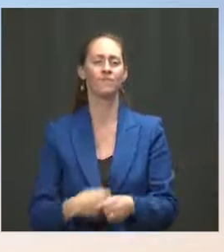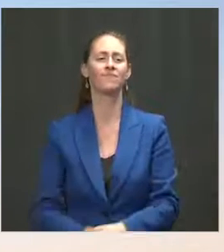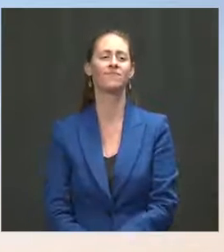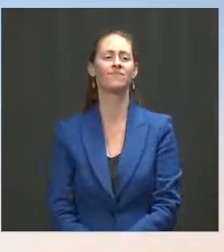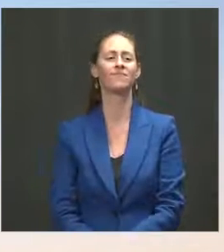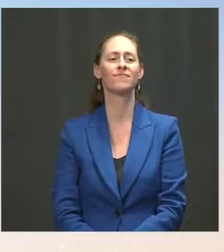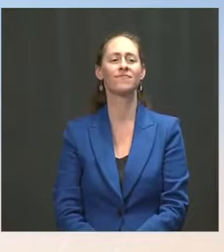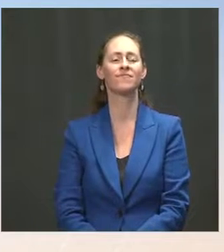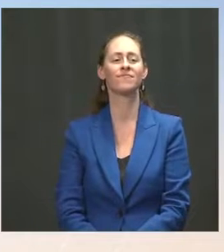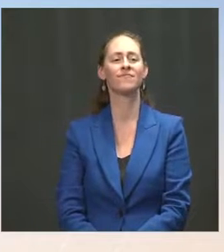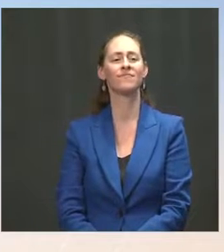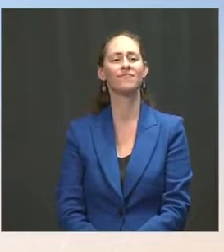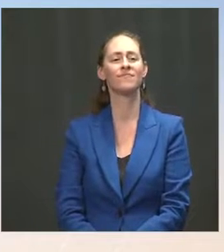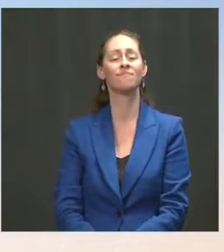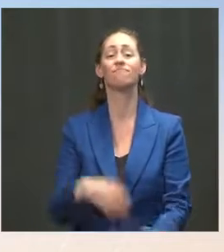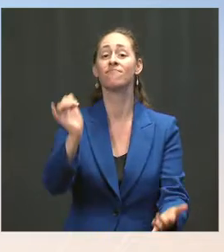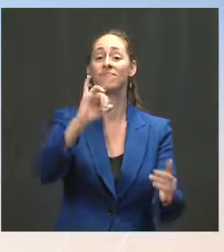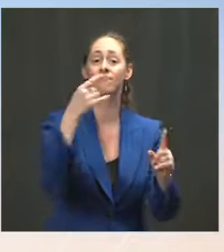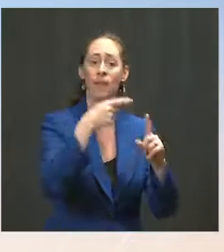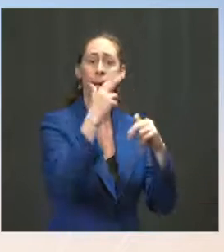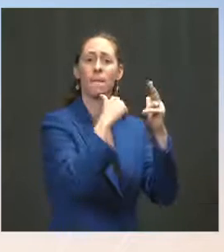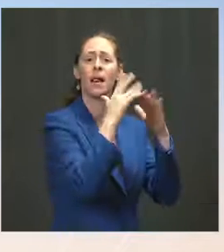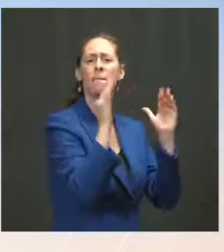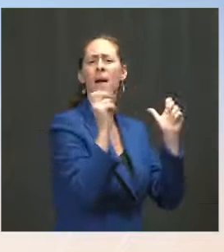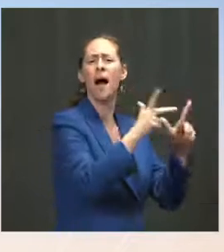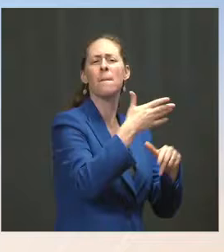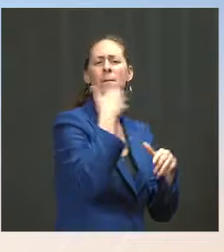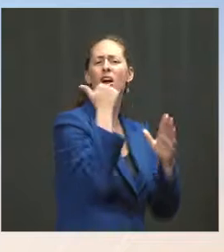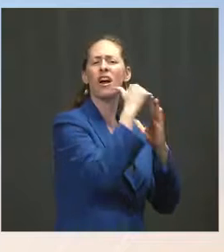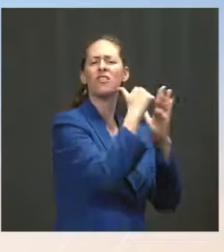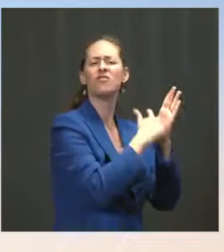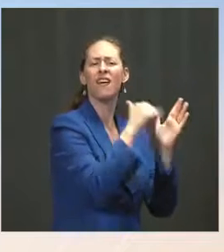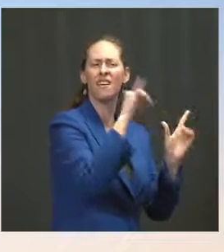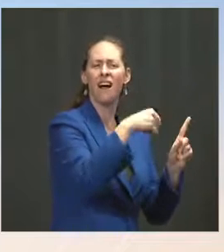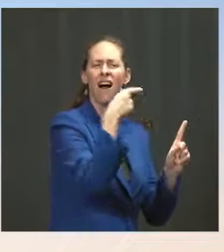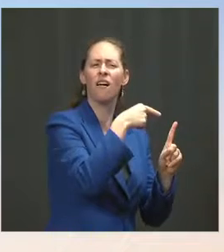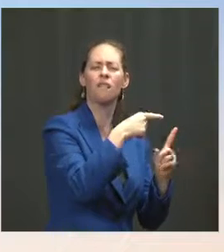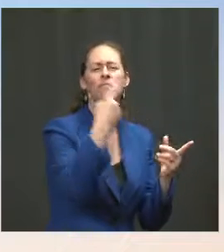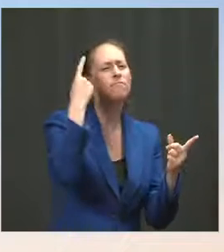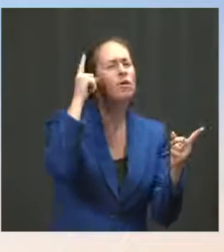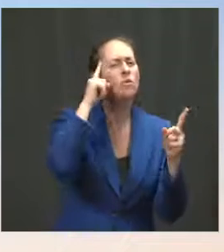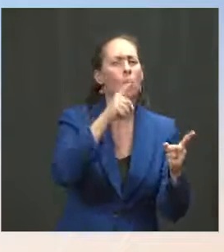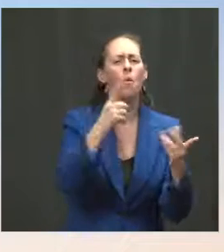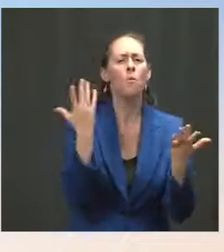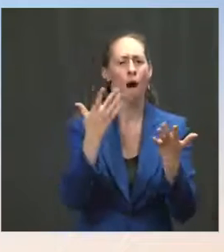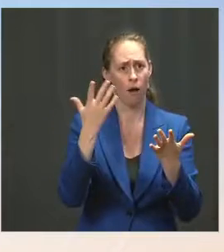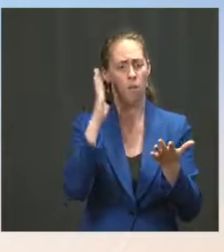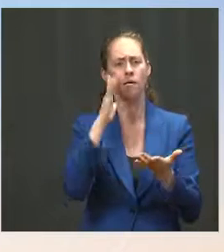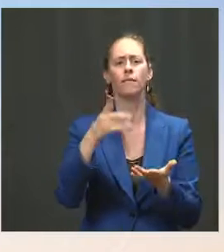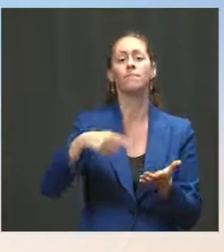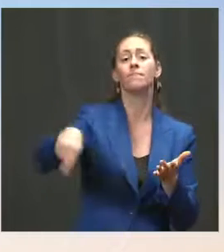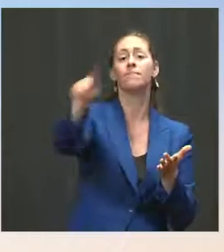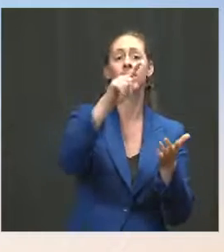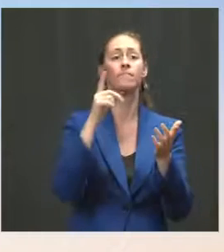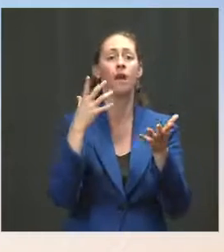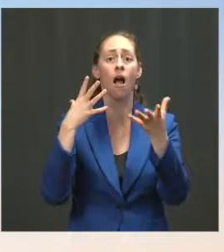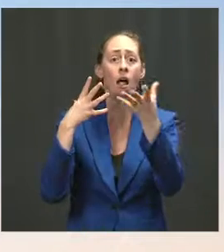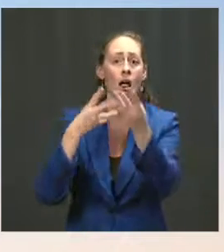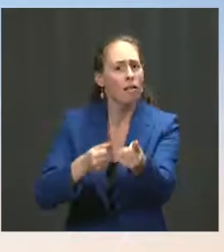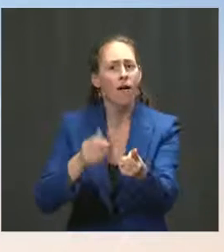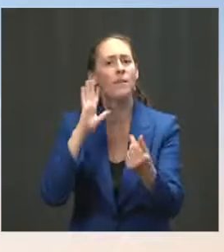helping lower healthcare costs for millions of Americans. There are just 5 days left until the special enrollment period closes on August